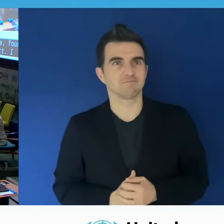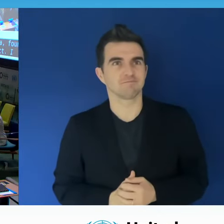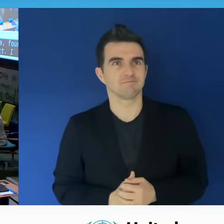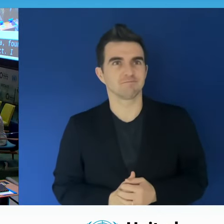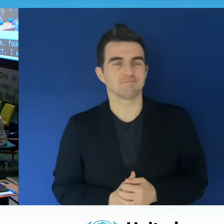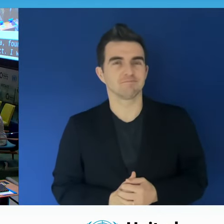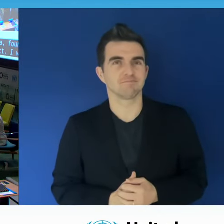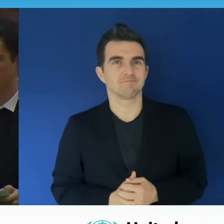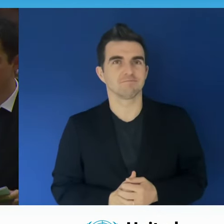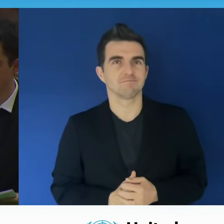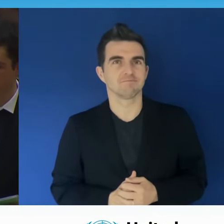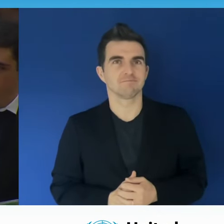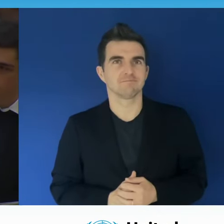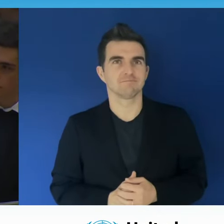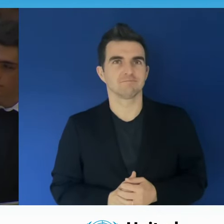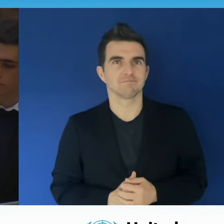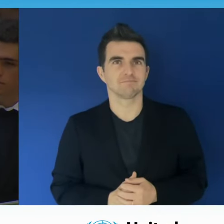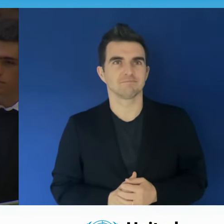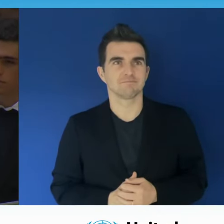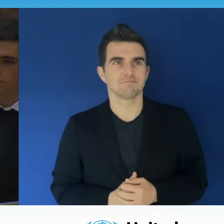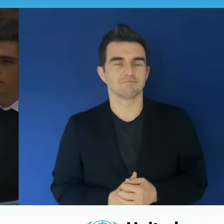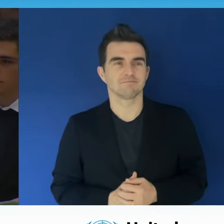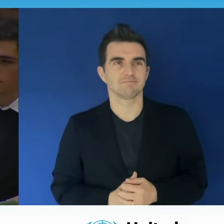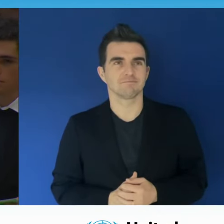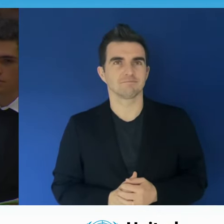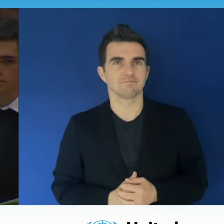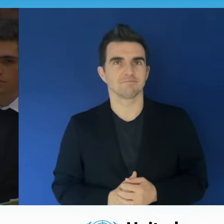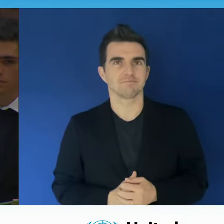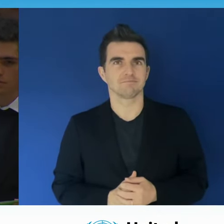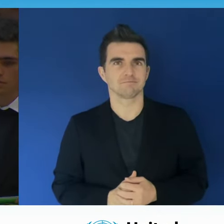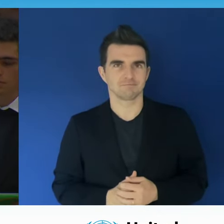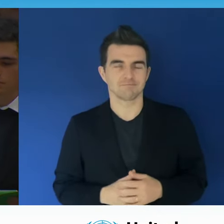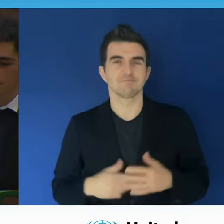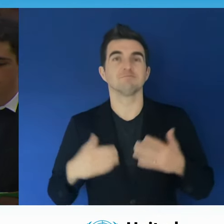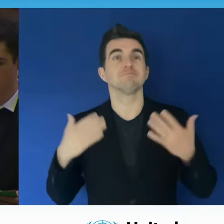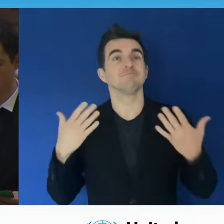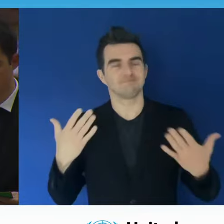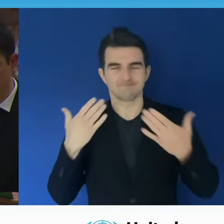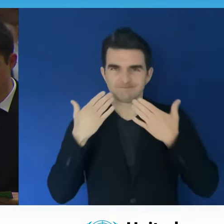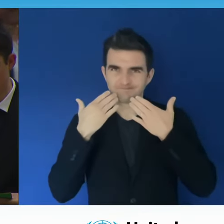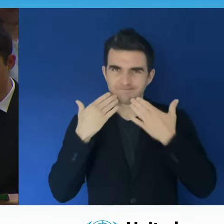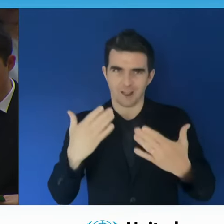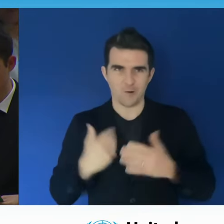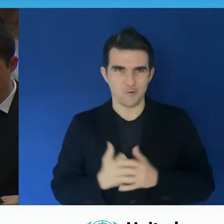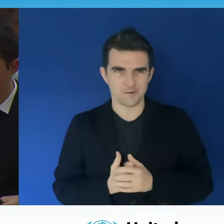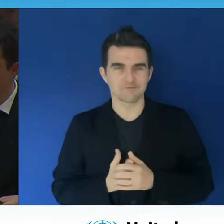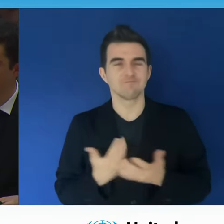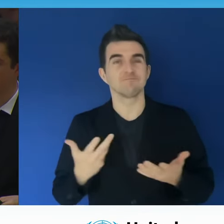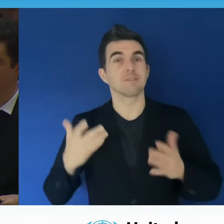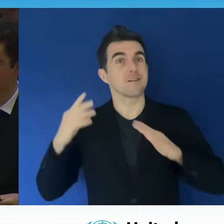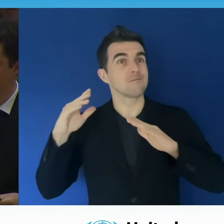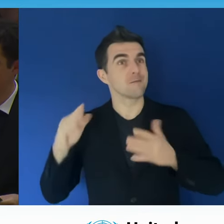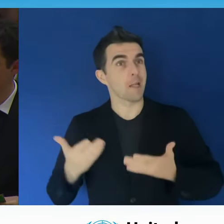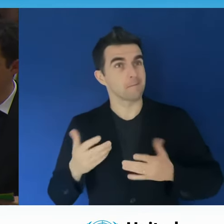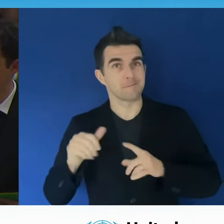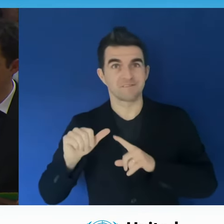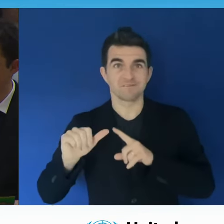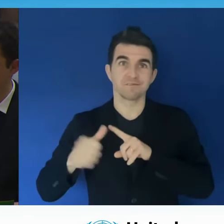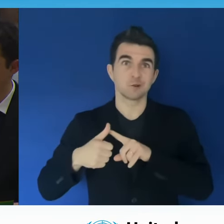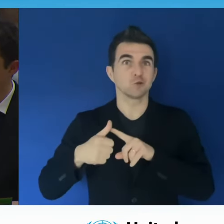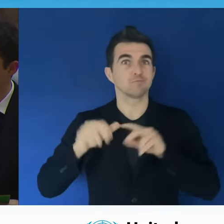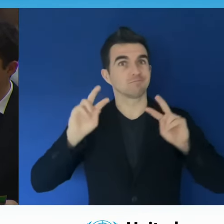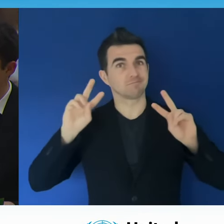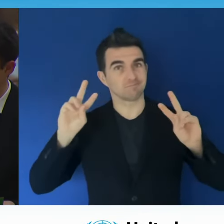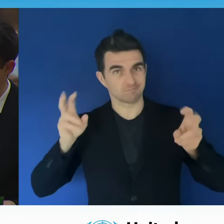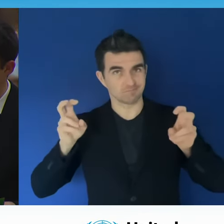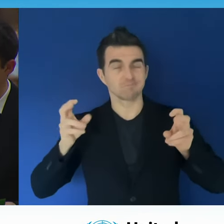Muchas gracias. Thank you. Hi, welcome to the first thematic session on SDG 1. Je m'appelle Sophia. My name